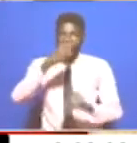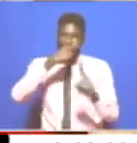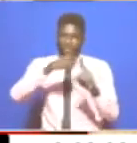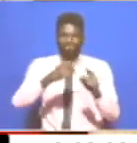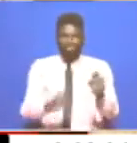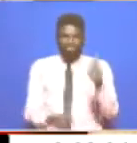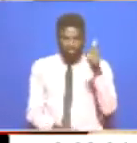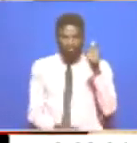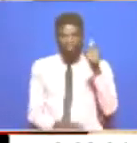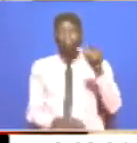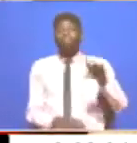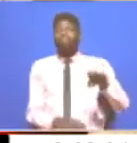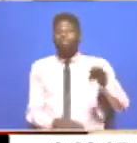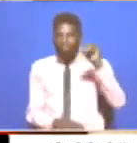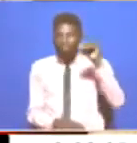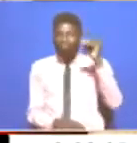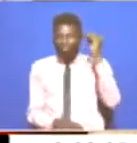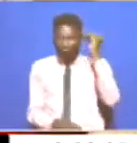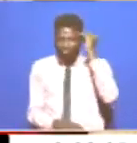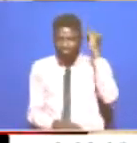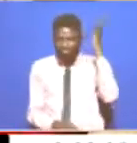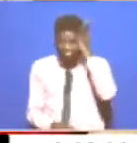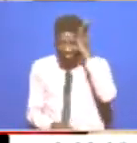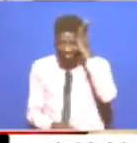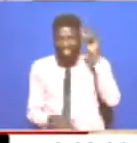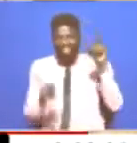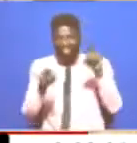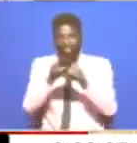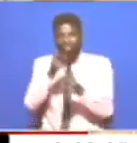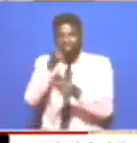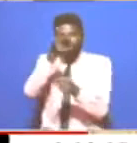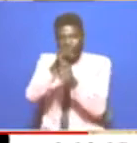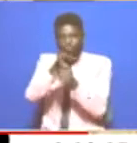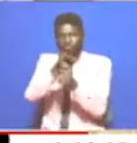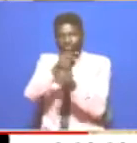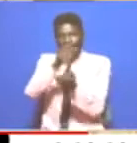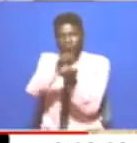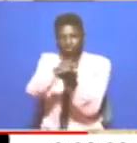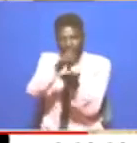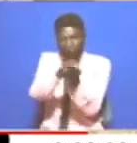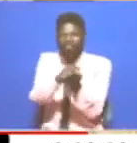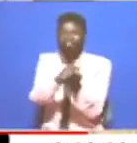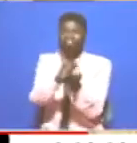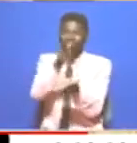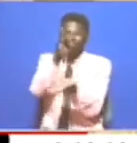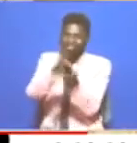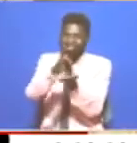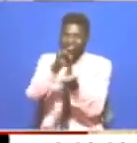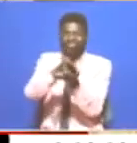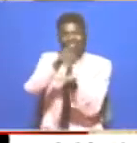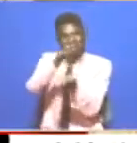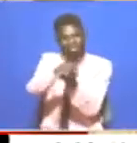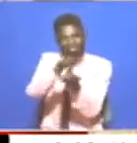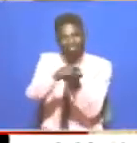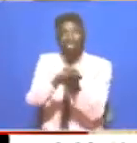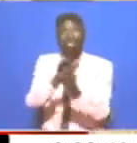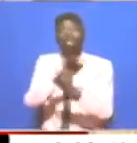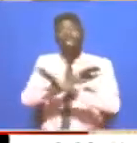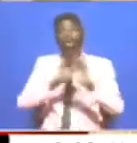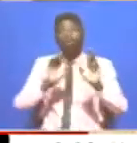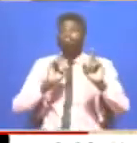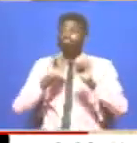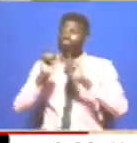wachukue waweke na wafanya documentation, waweke record, si mambo ya kusema na budomo alafu mambo